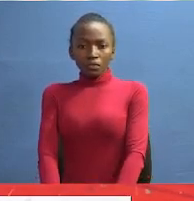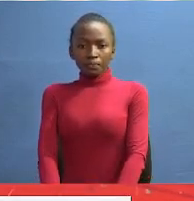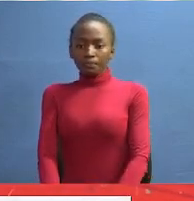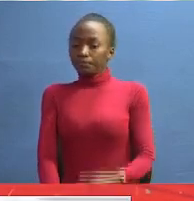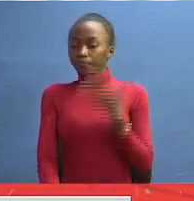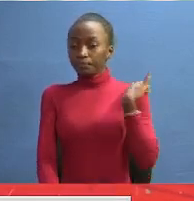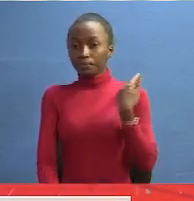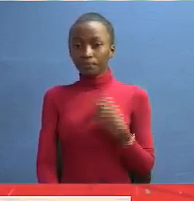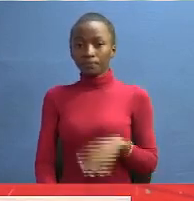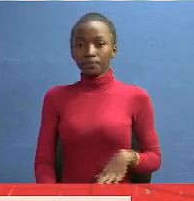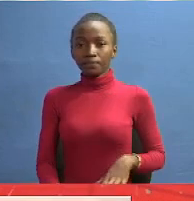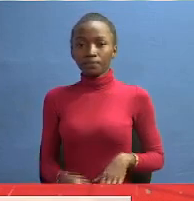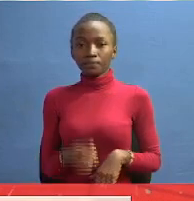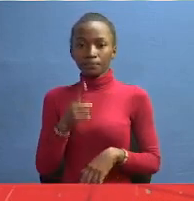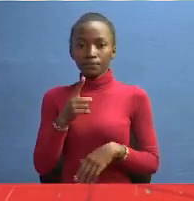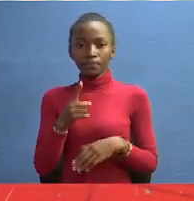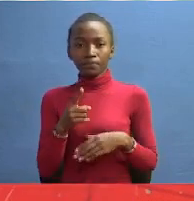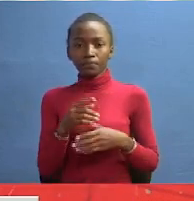might